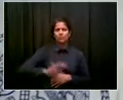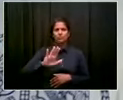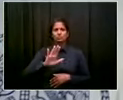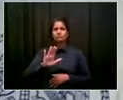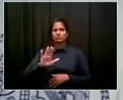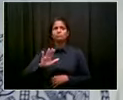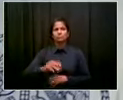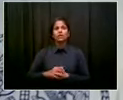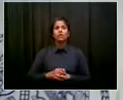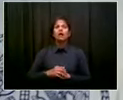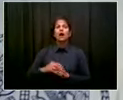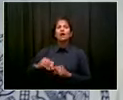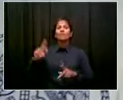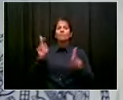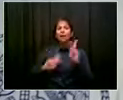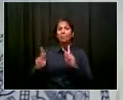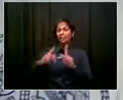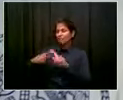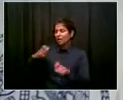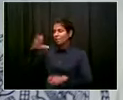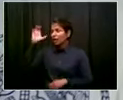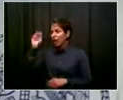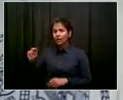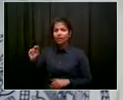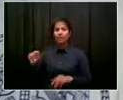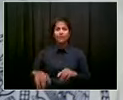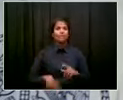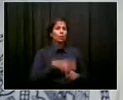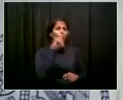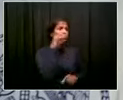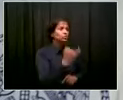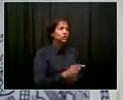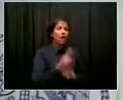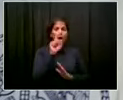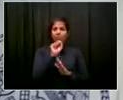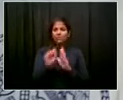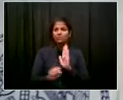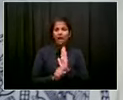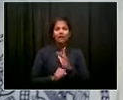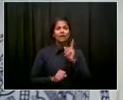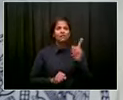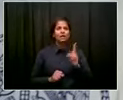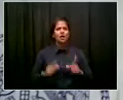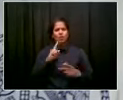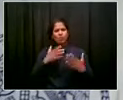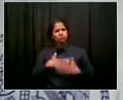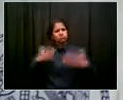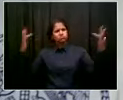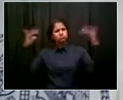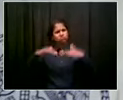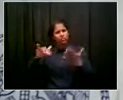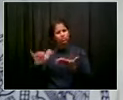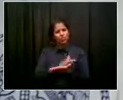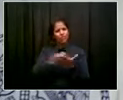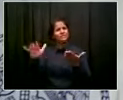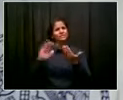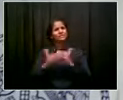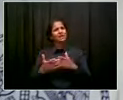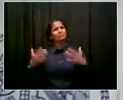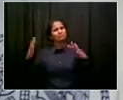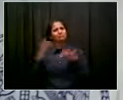york city is where the roots are time to come home time to help us move forward this homecoming week is going to be something very very special